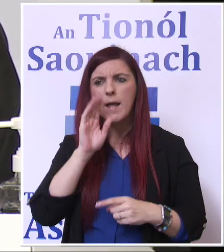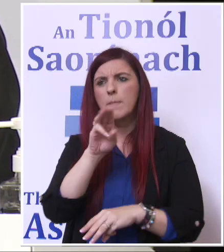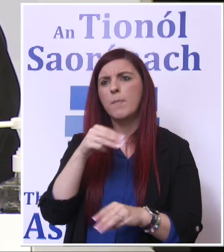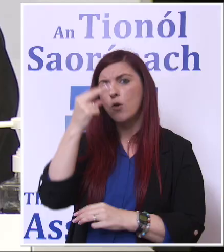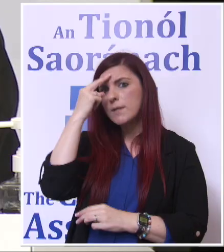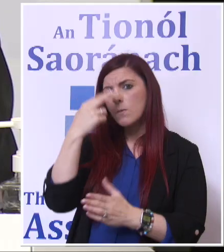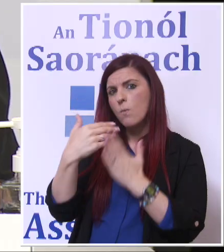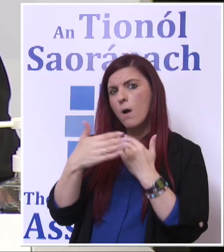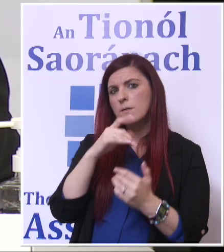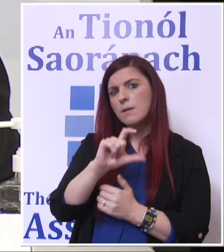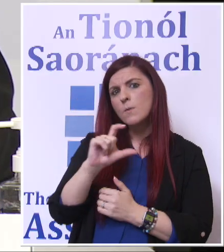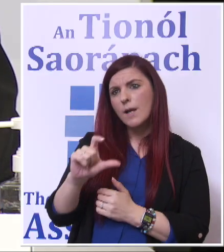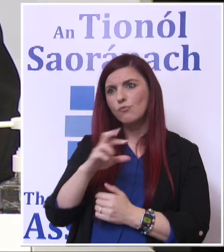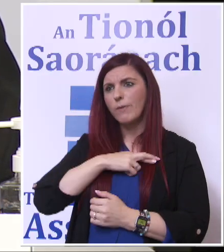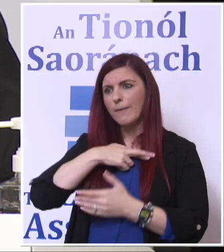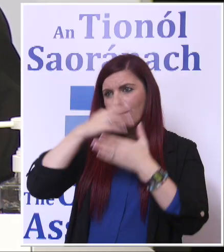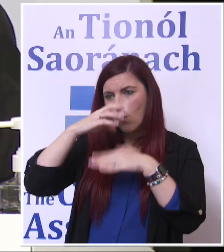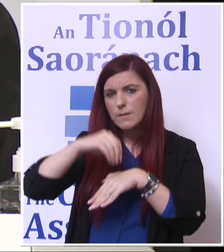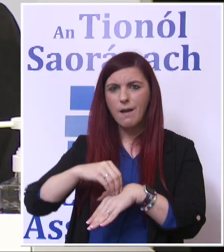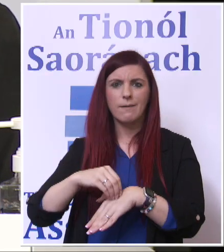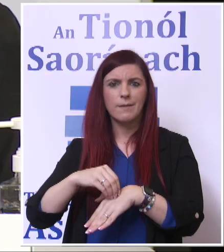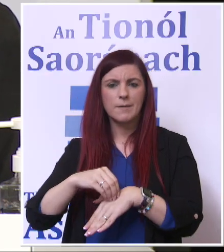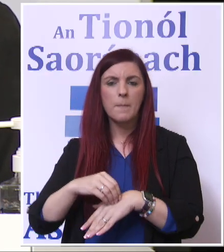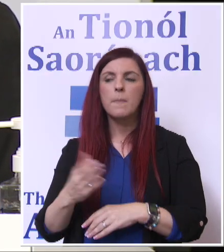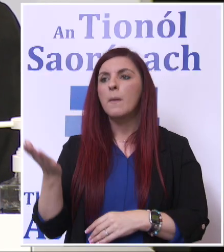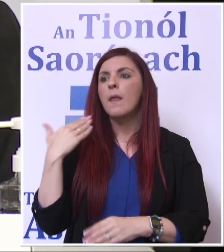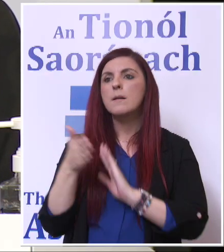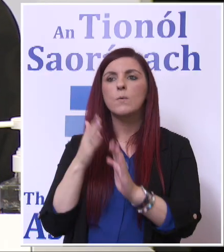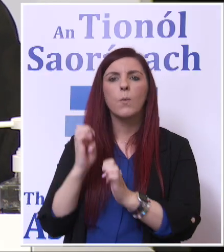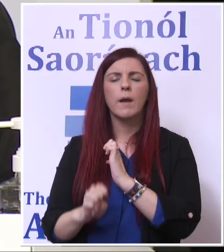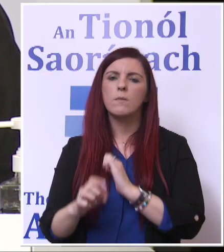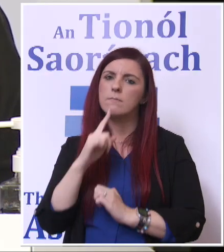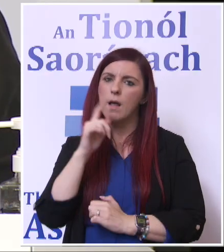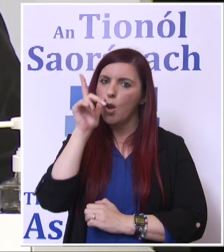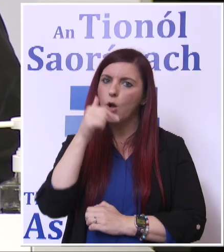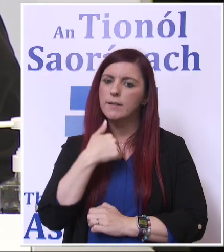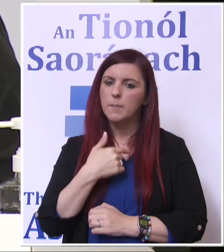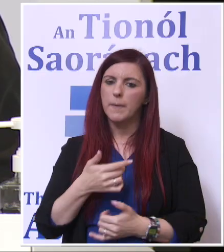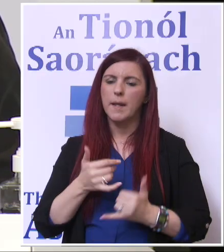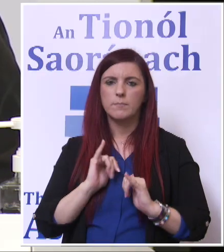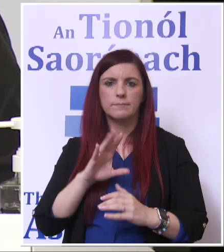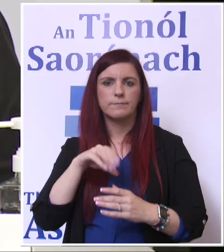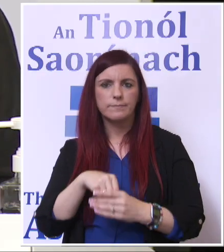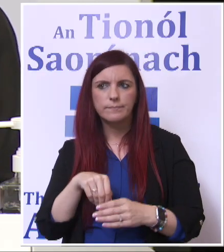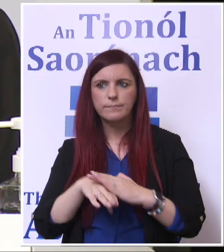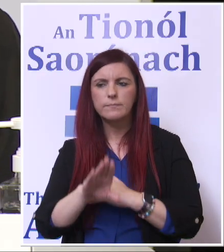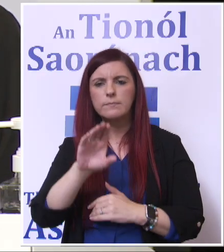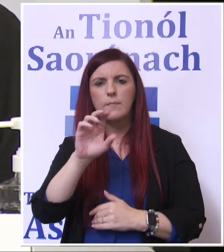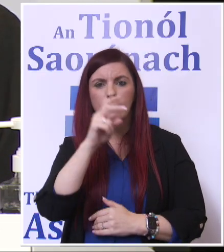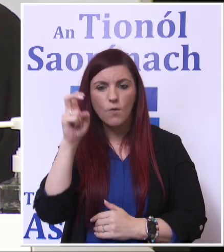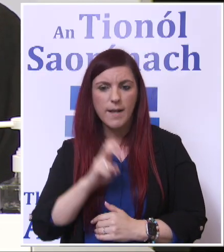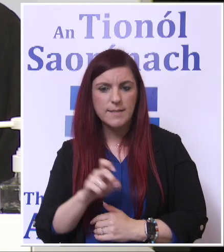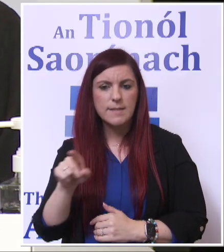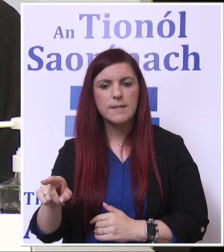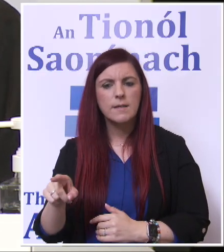the council are really about. Last weekend I had the pleasure of being in Vincennes in France, and that was